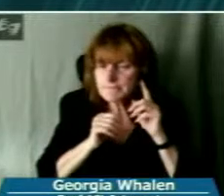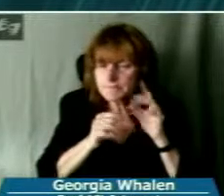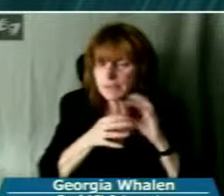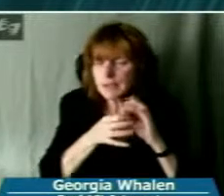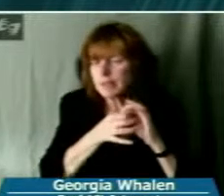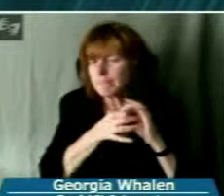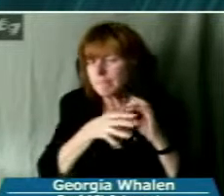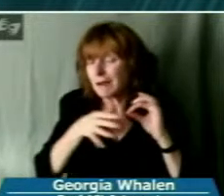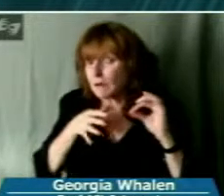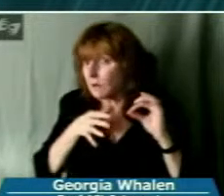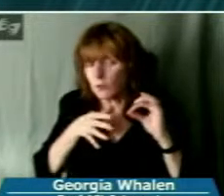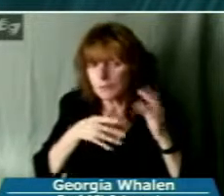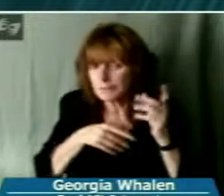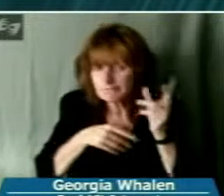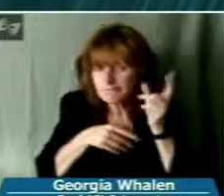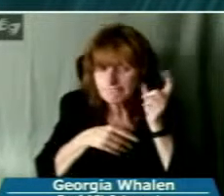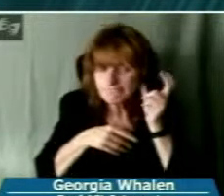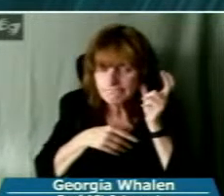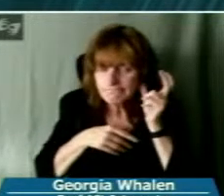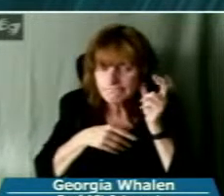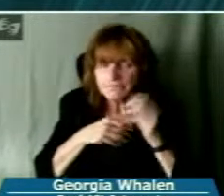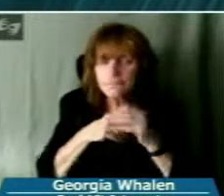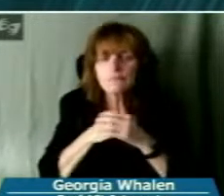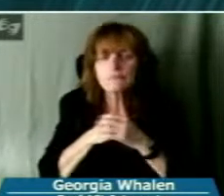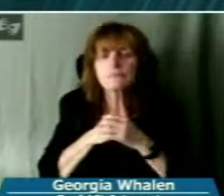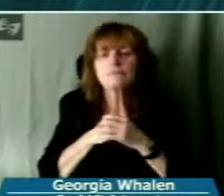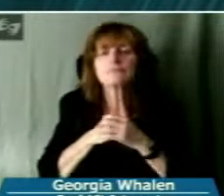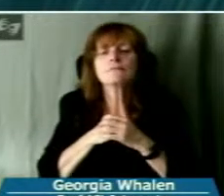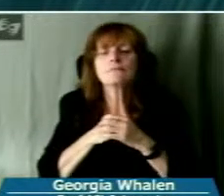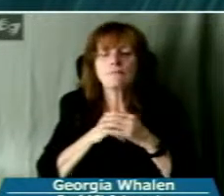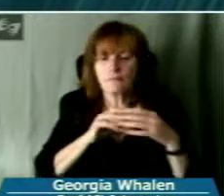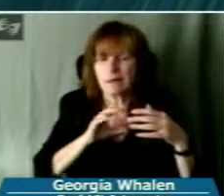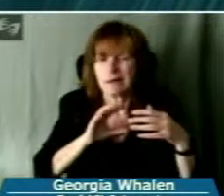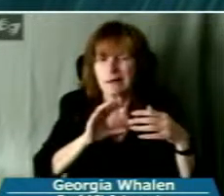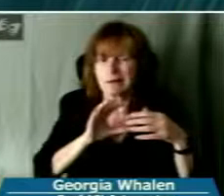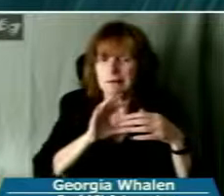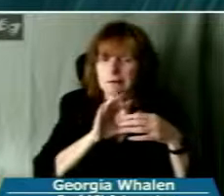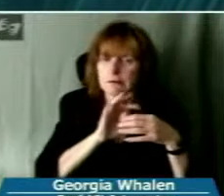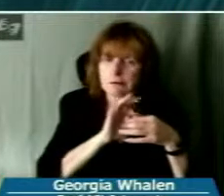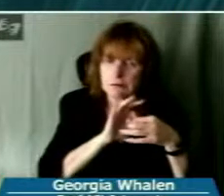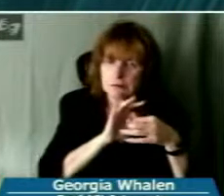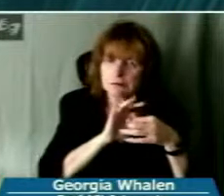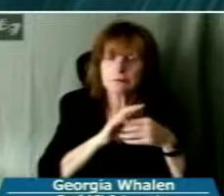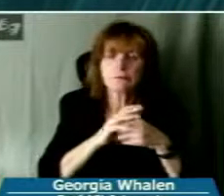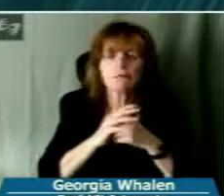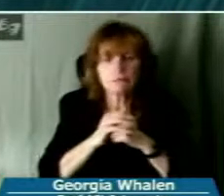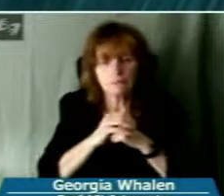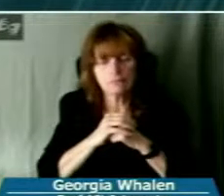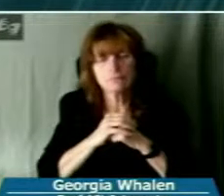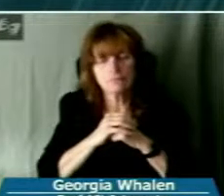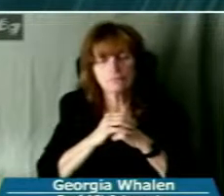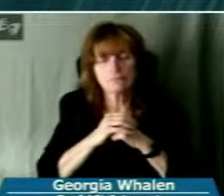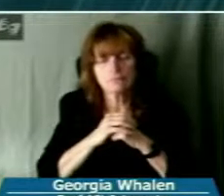it deemed to, impact not necessarily this budget year, but next budget. So obviously that'll be a